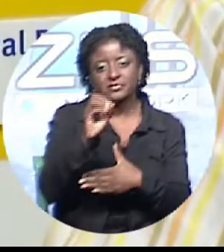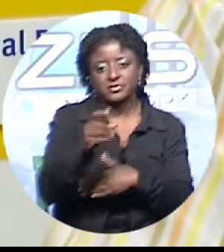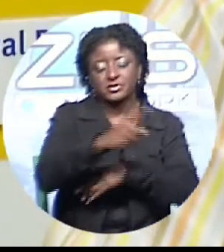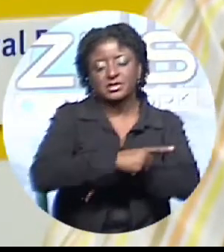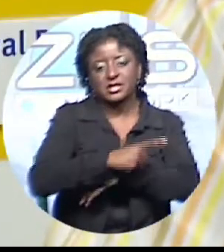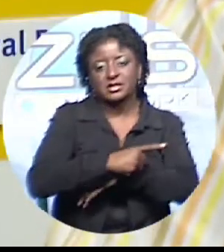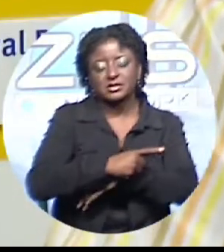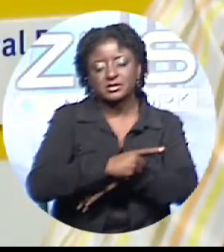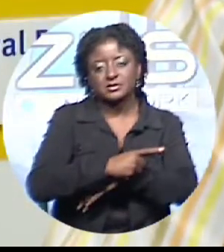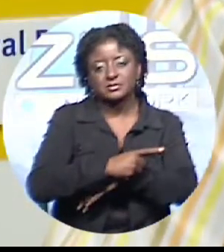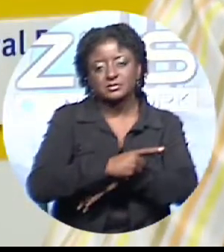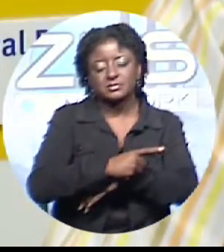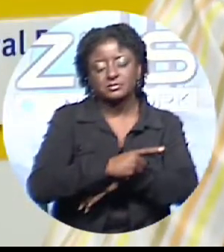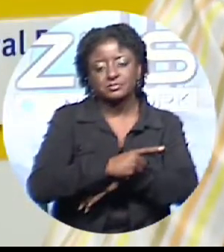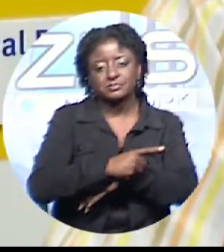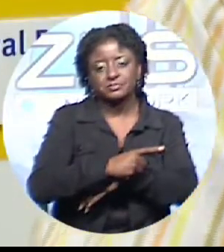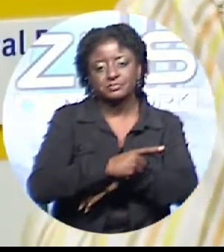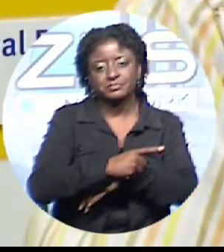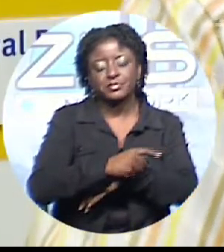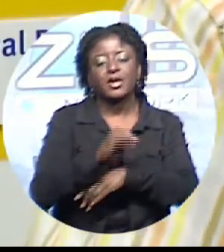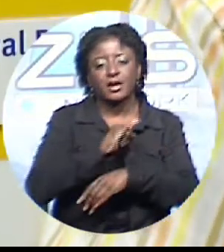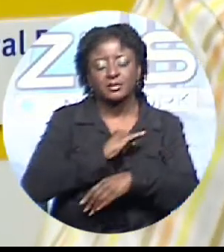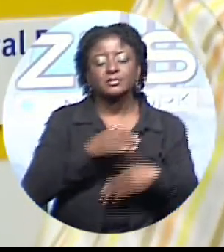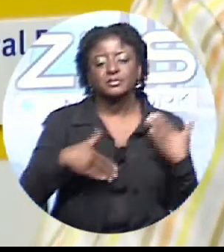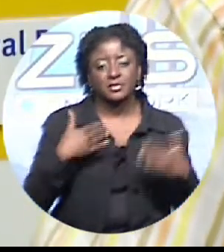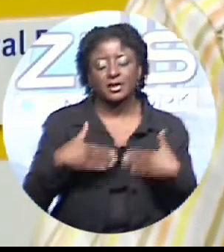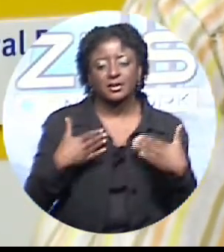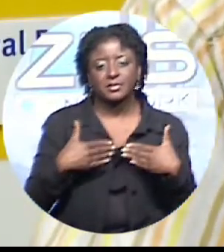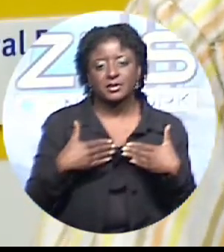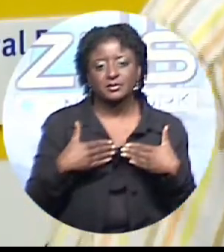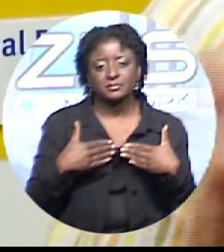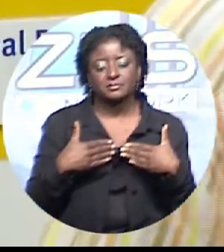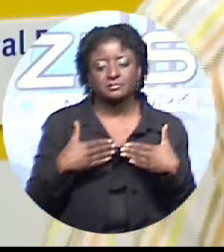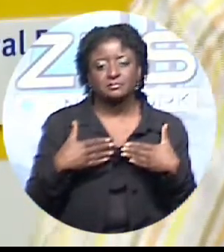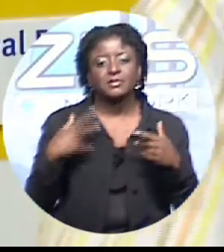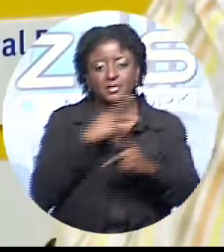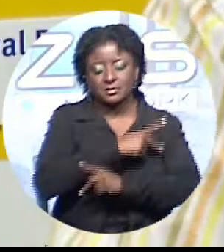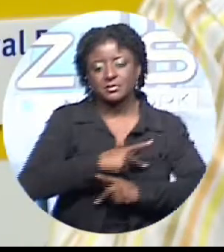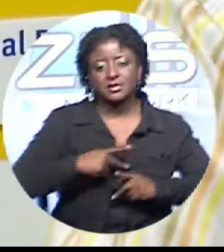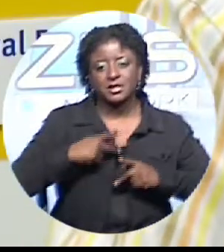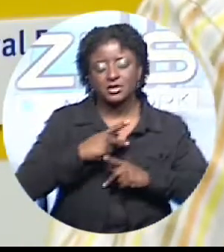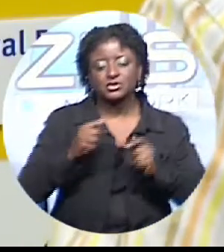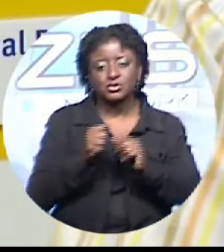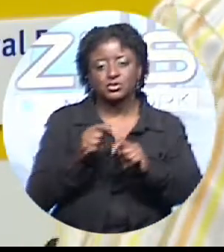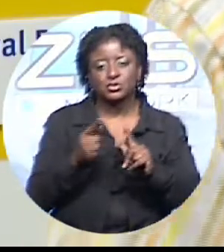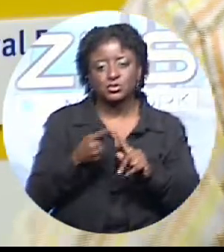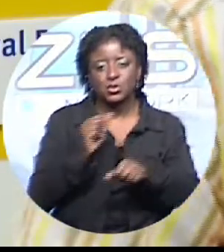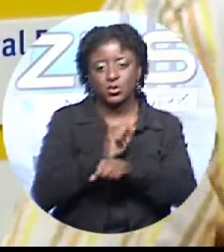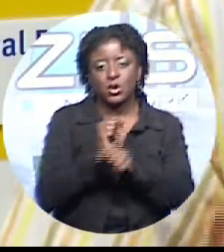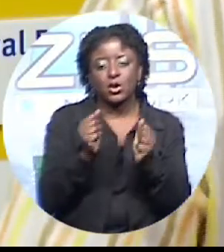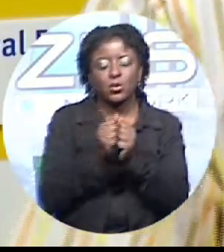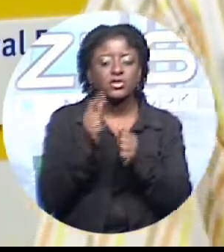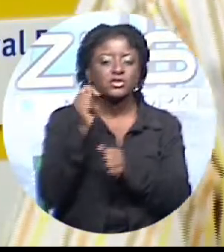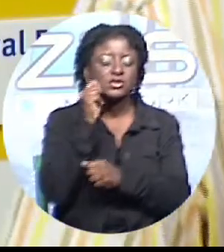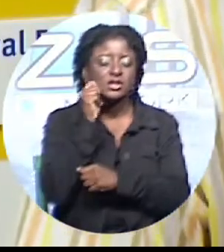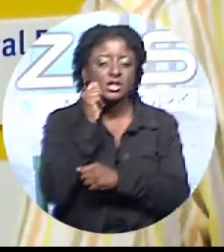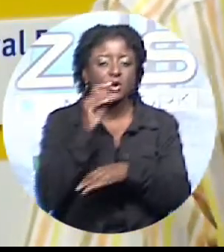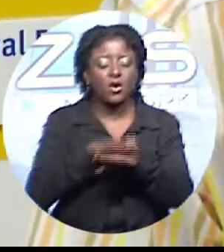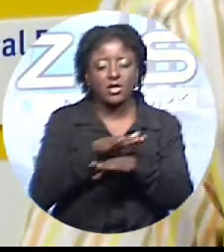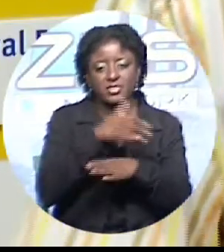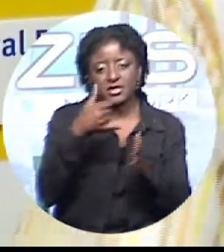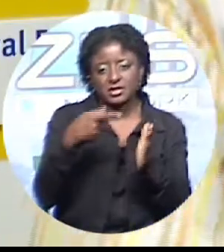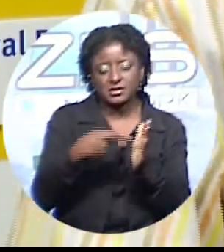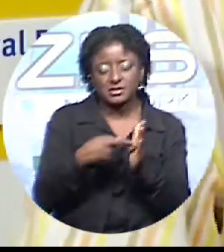let me underline how happy I am and how big the pleasure is to work with Tonique on this. It would not be possible